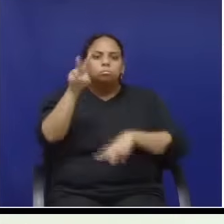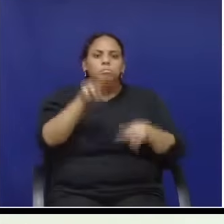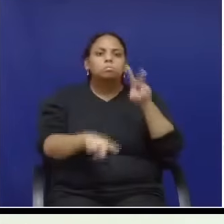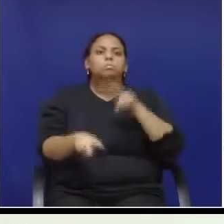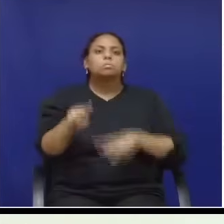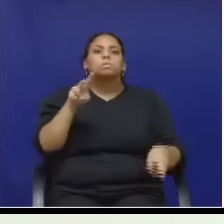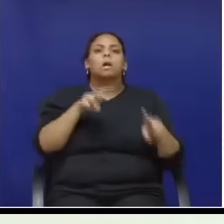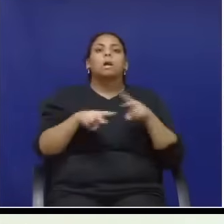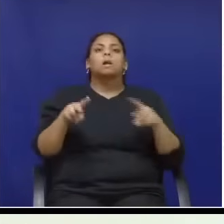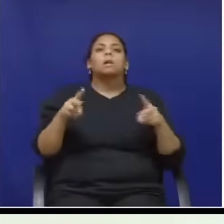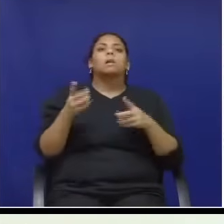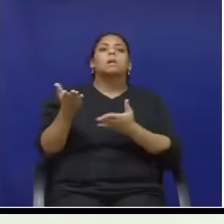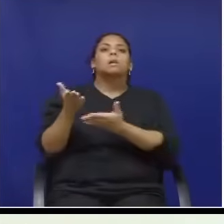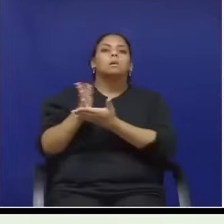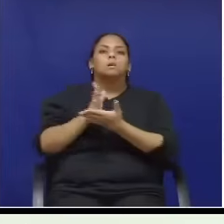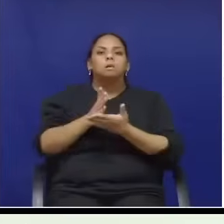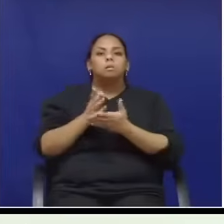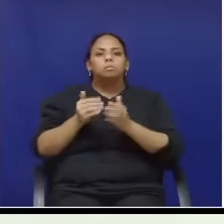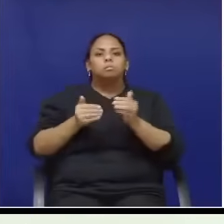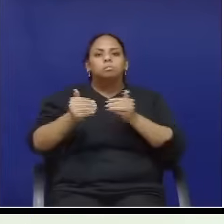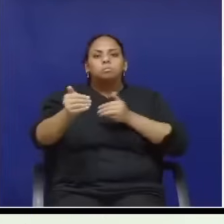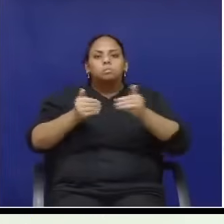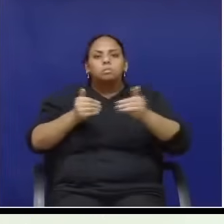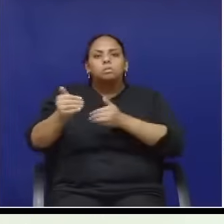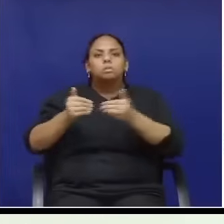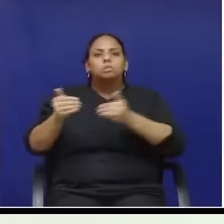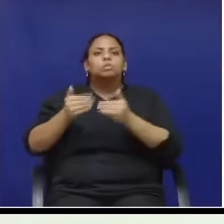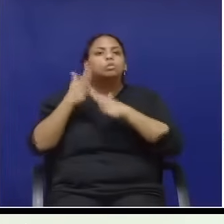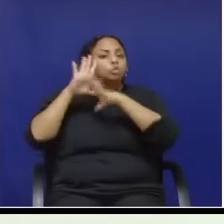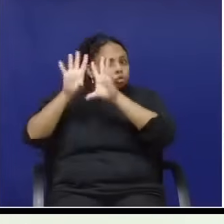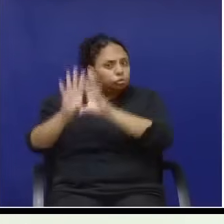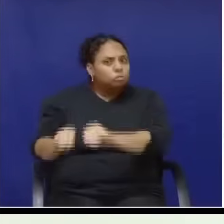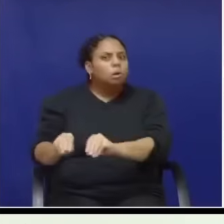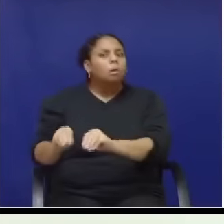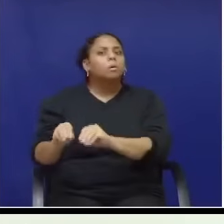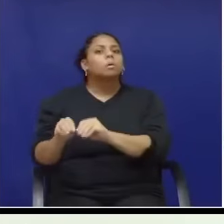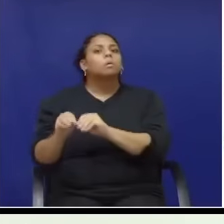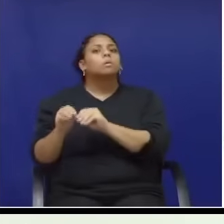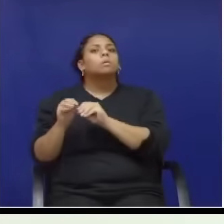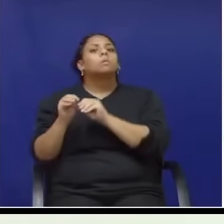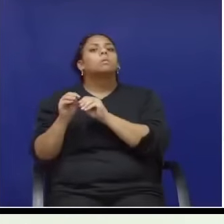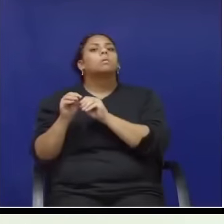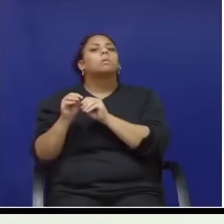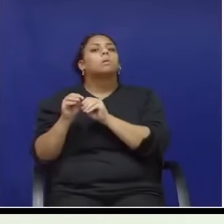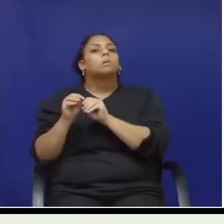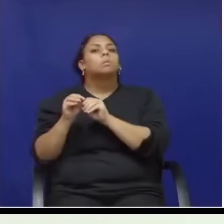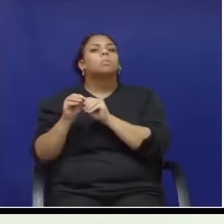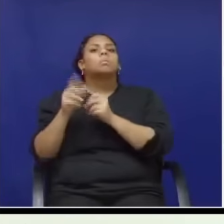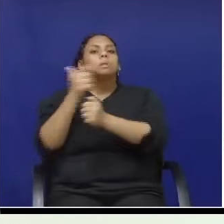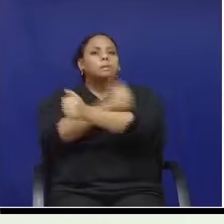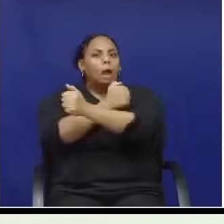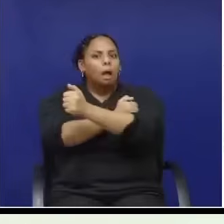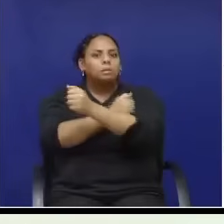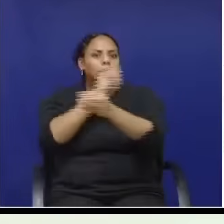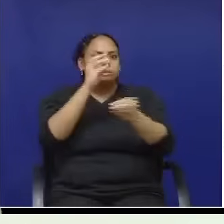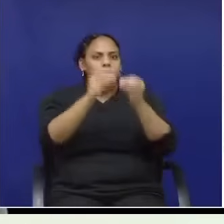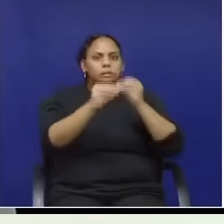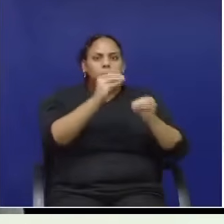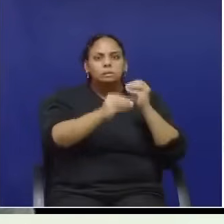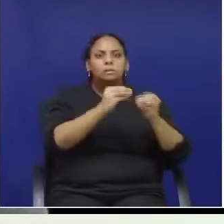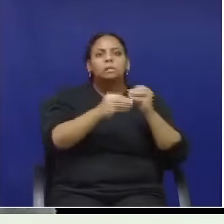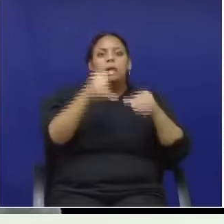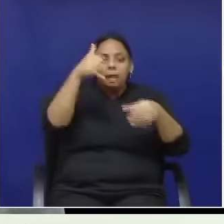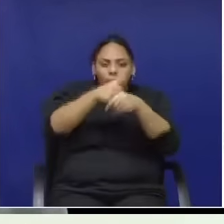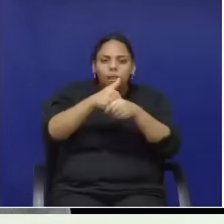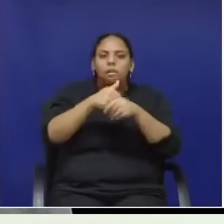inter-agency coordination to prevent the further establishment of large-scale narcotics manufacturing operations in the